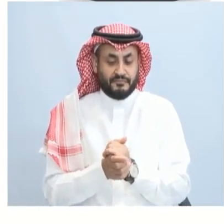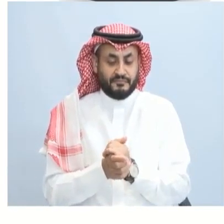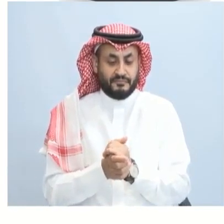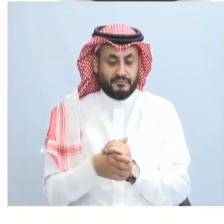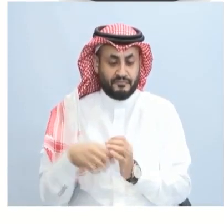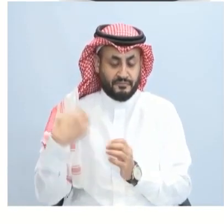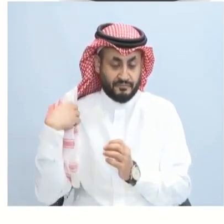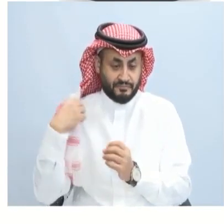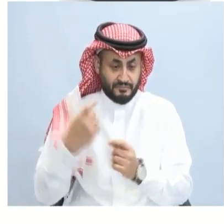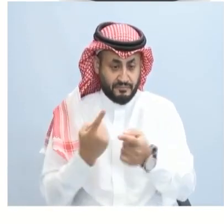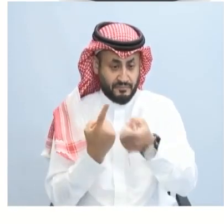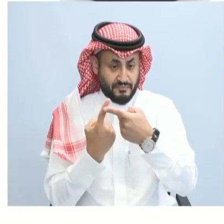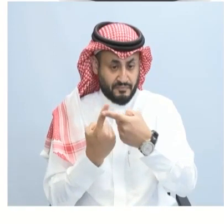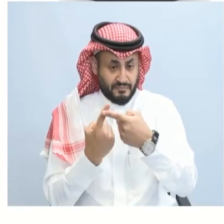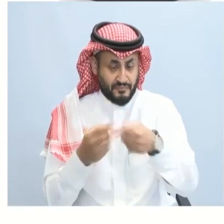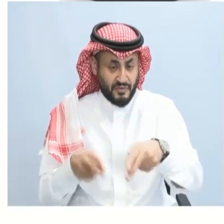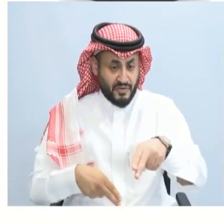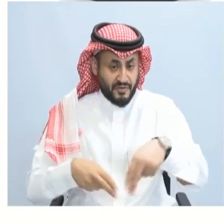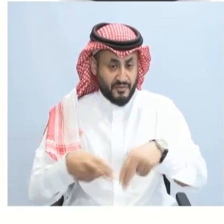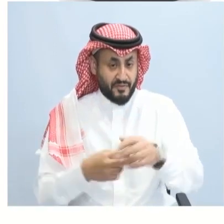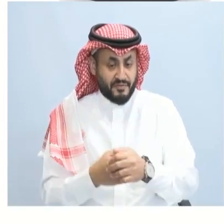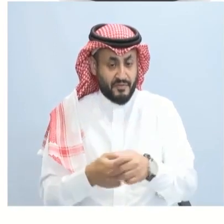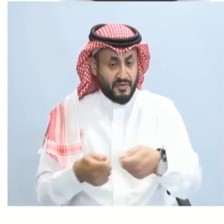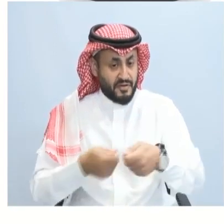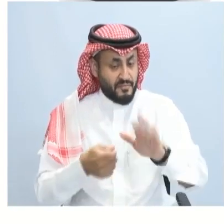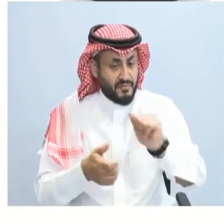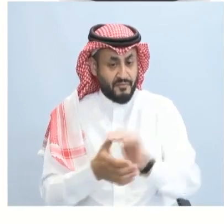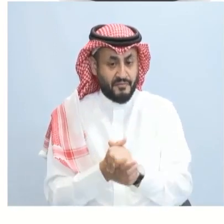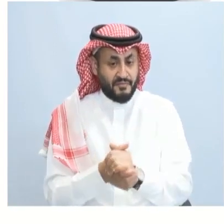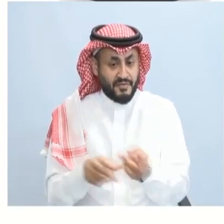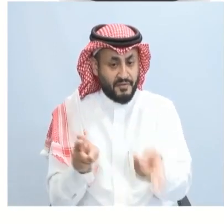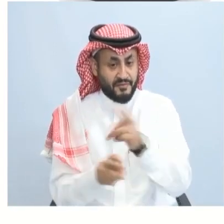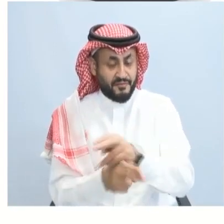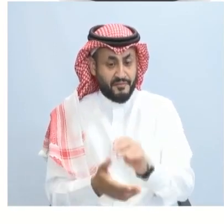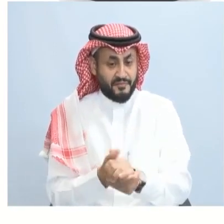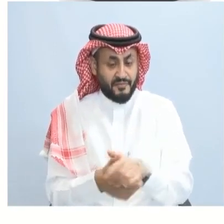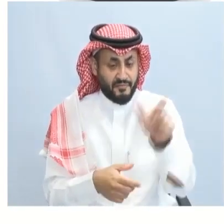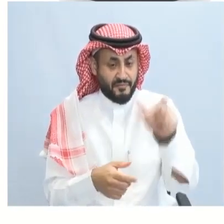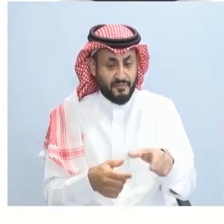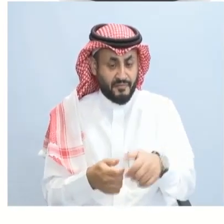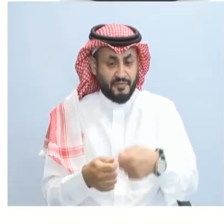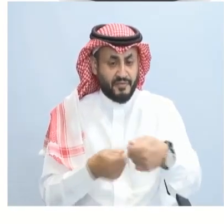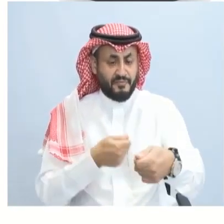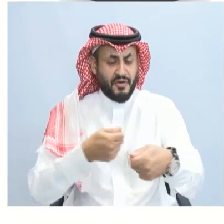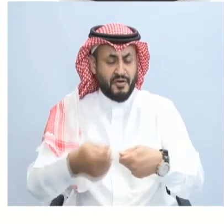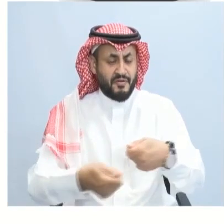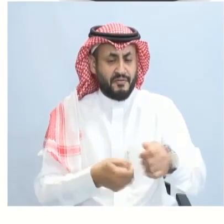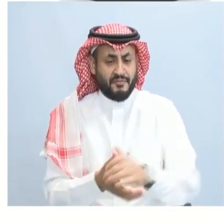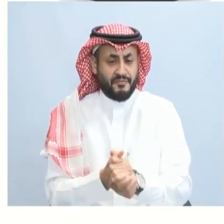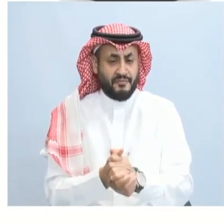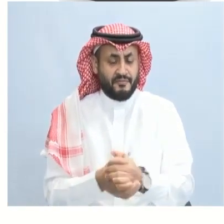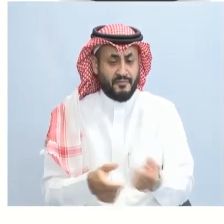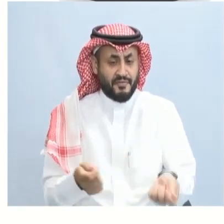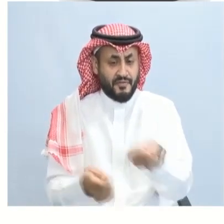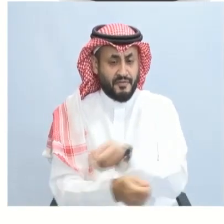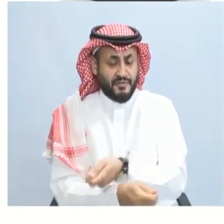The first way in which goods were bought was not with money. Instead, people used it to trade something of value that they